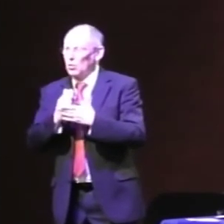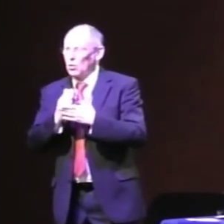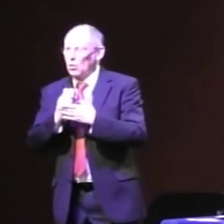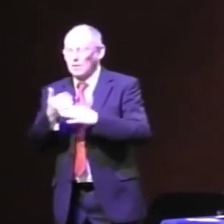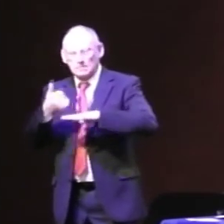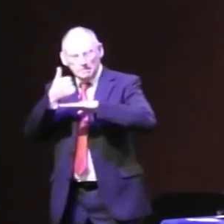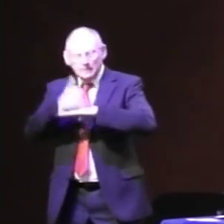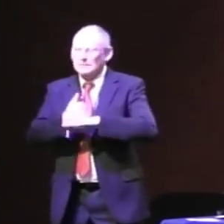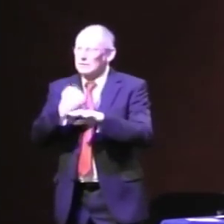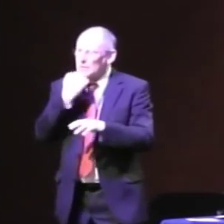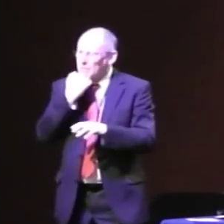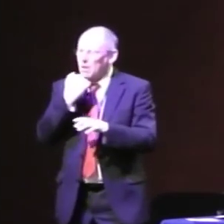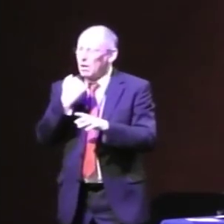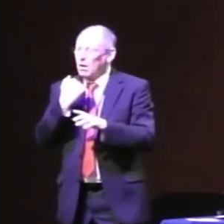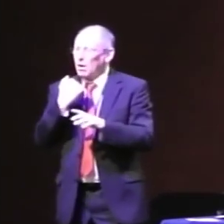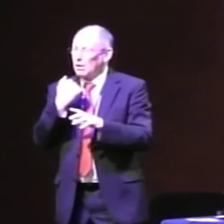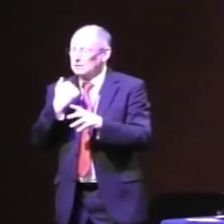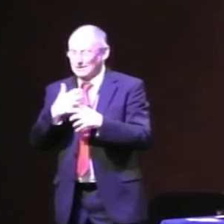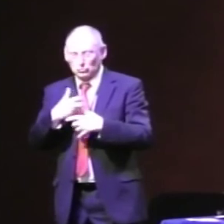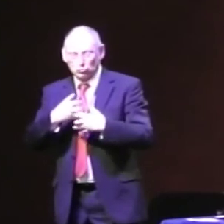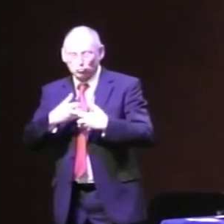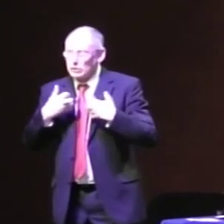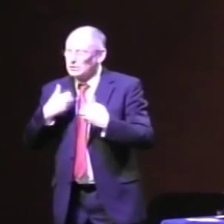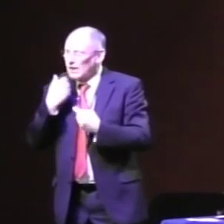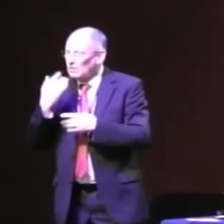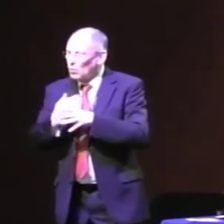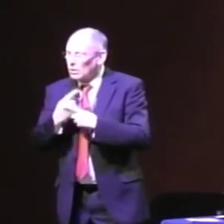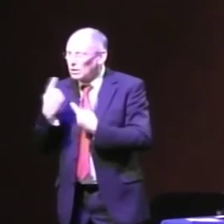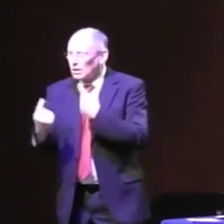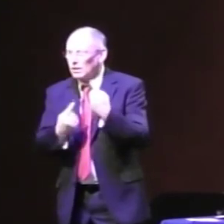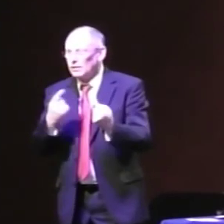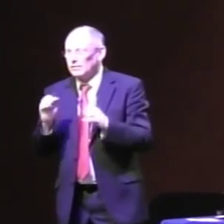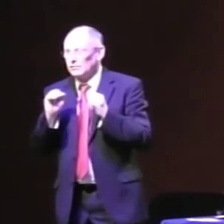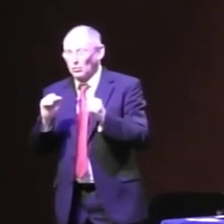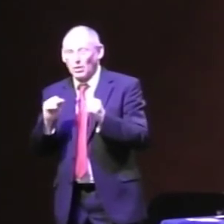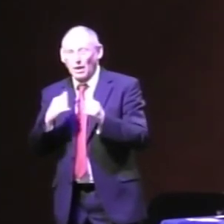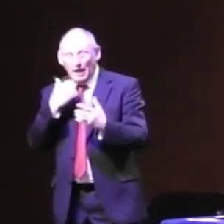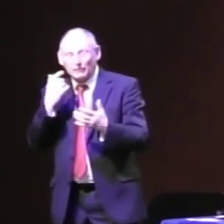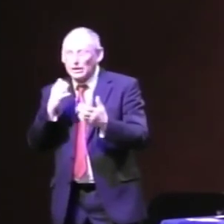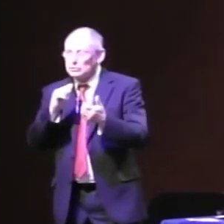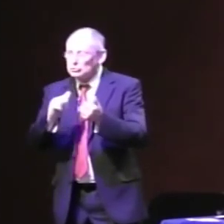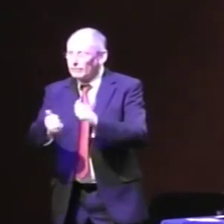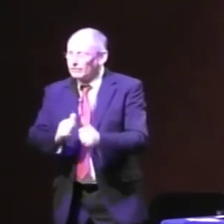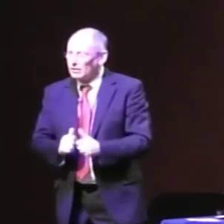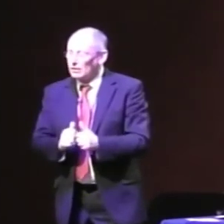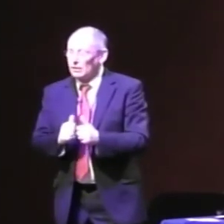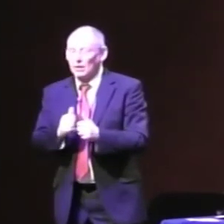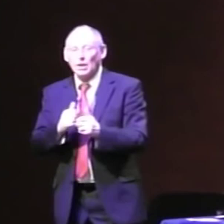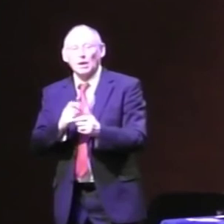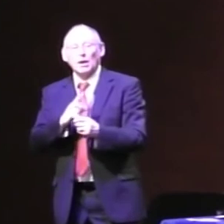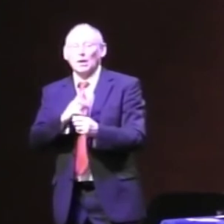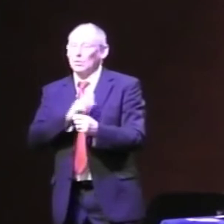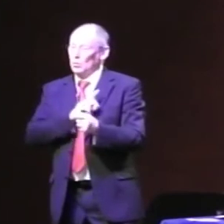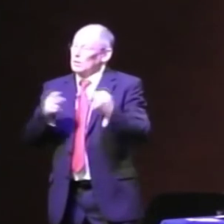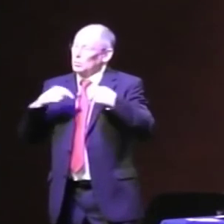of staff numbers and stretching every single worker to the limit on every shift. That is why we